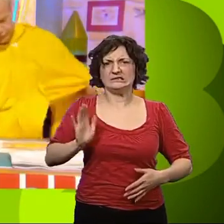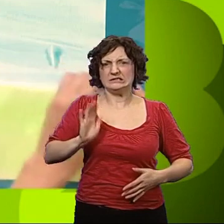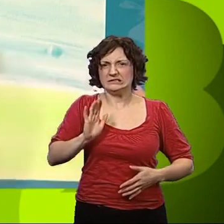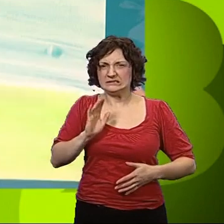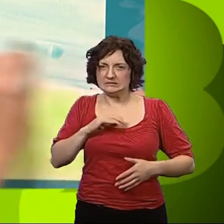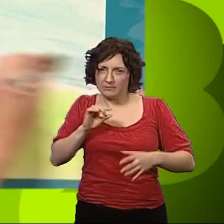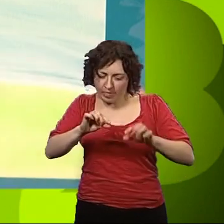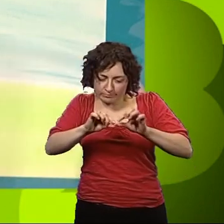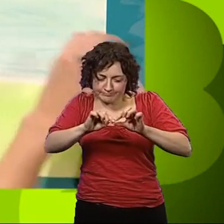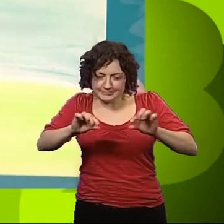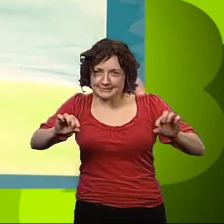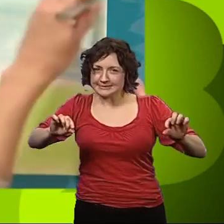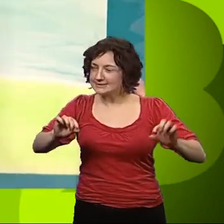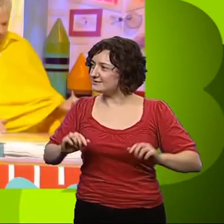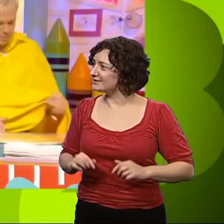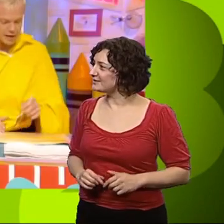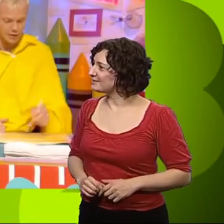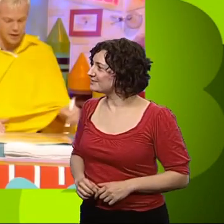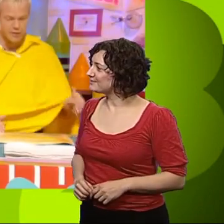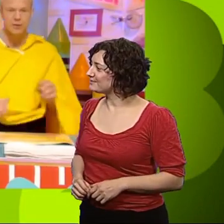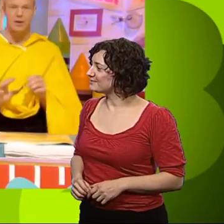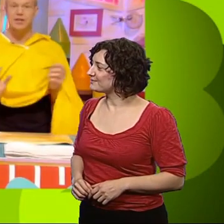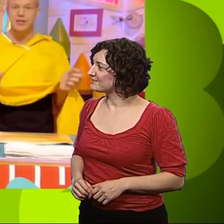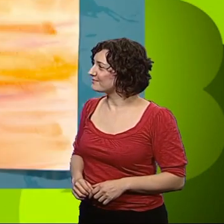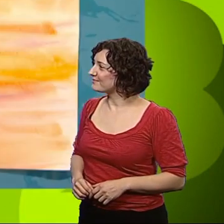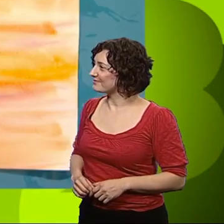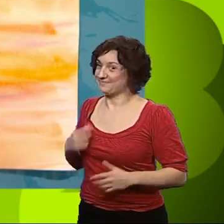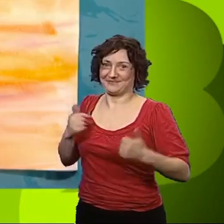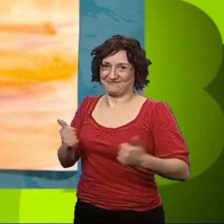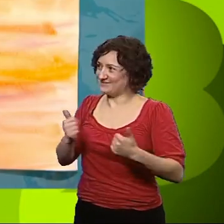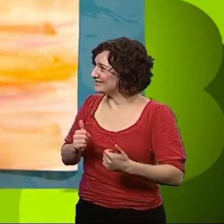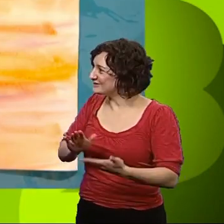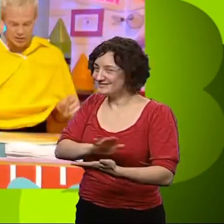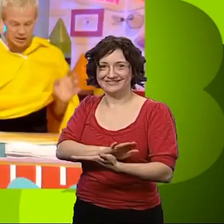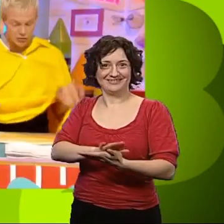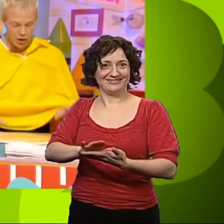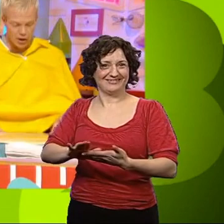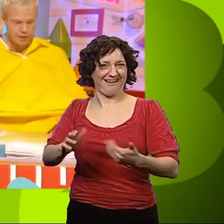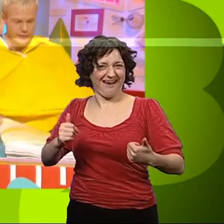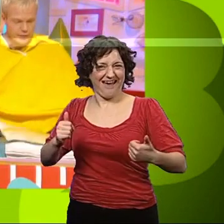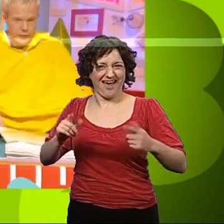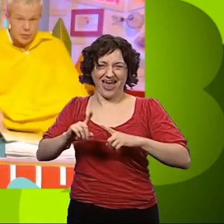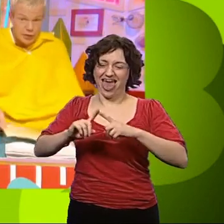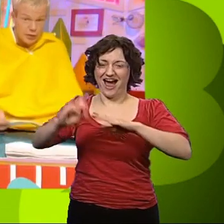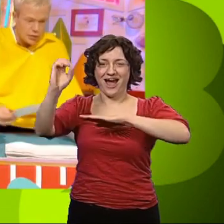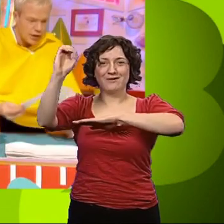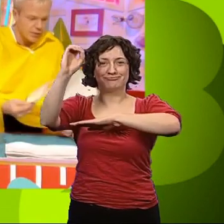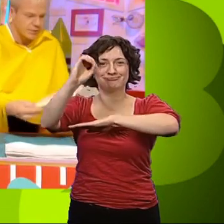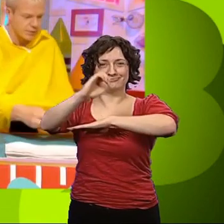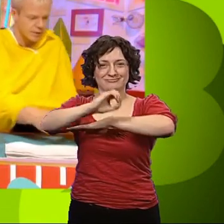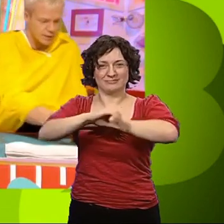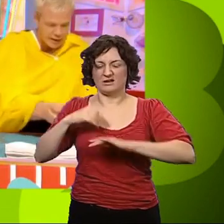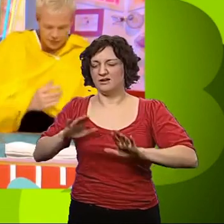gap. Right, I've finished my background, my lovely sunset. Just got to let it dry, because I want to put on a